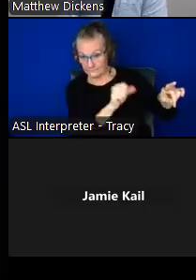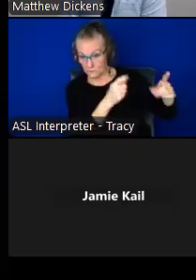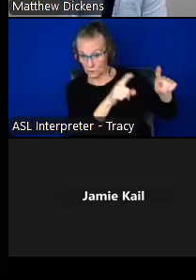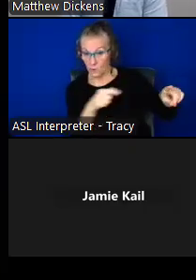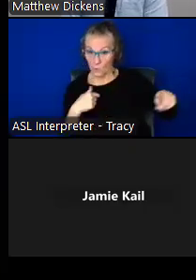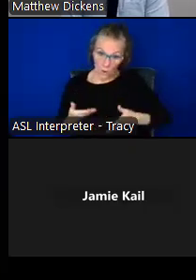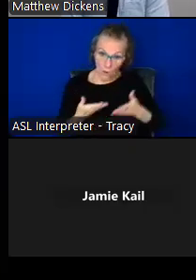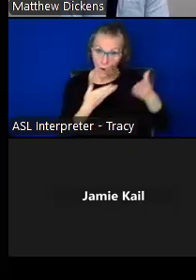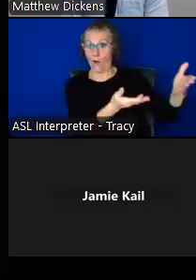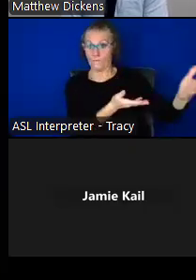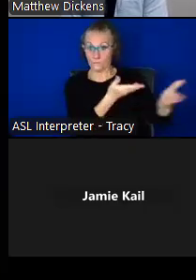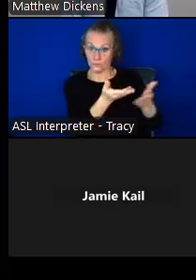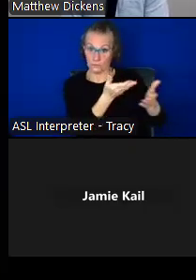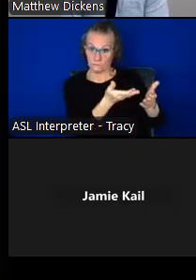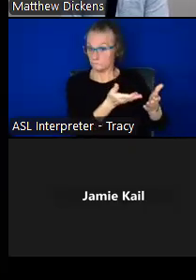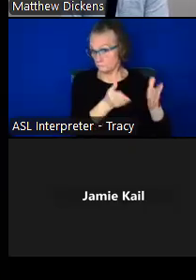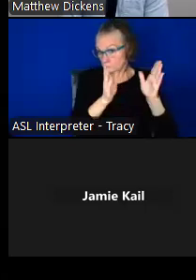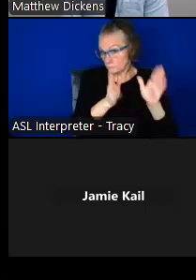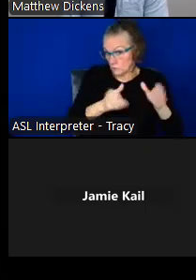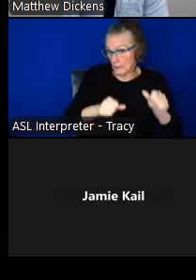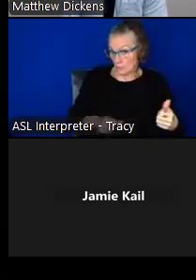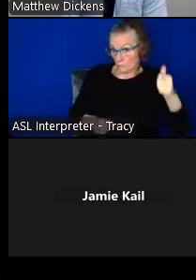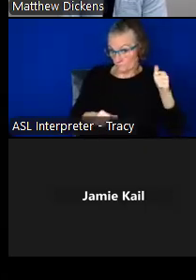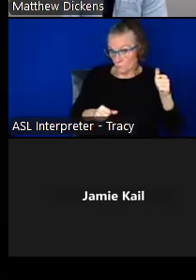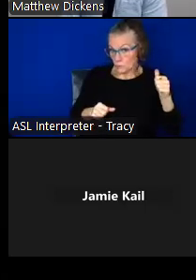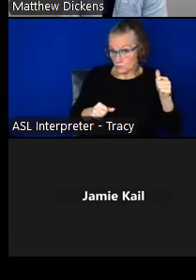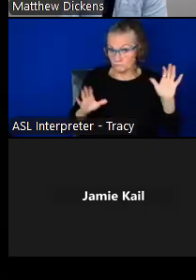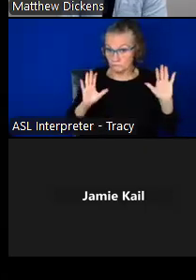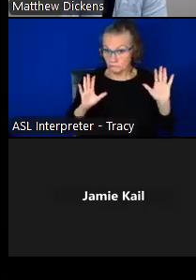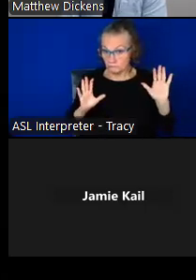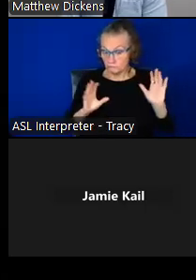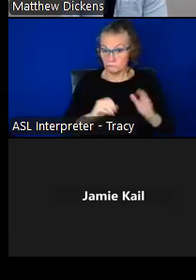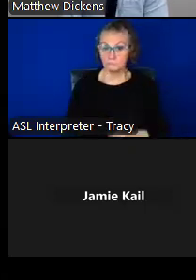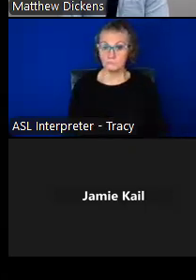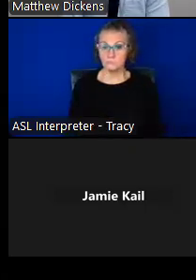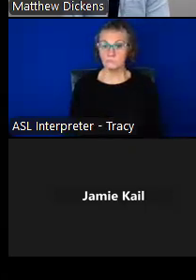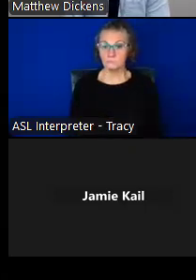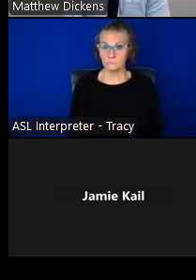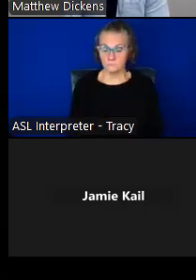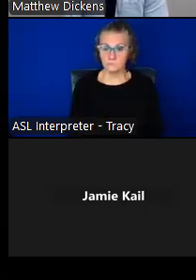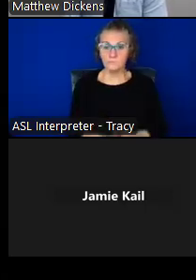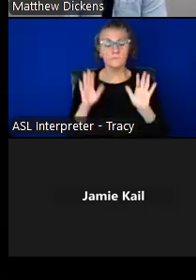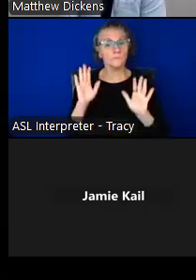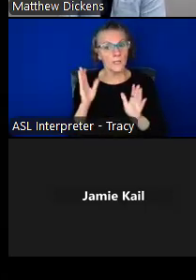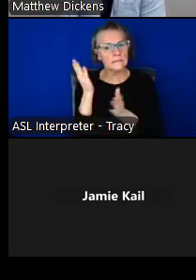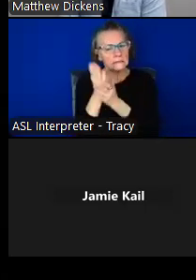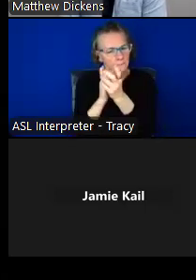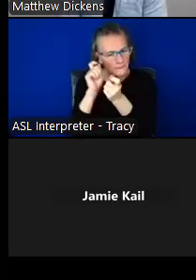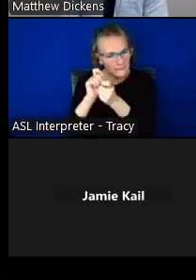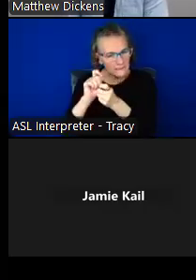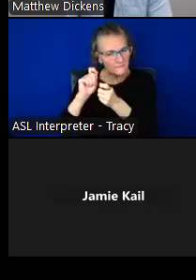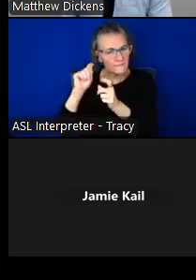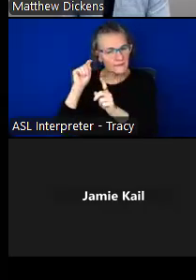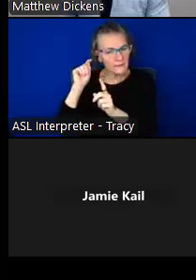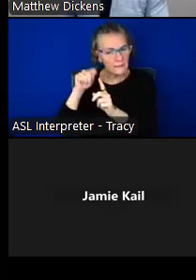offer services, and then the client can refuse those services as well. So there are certain situations